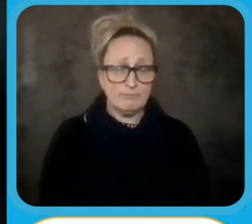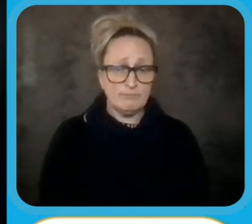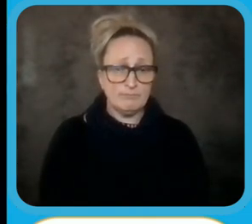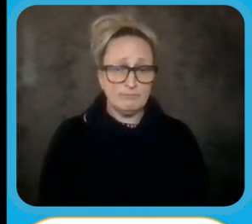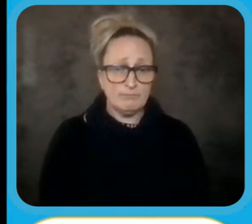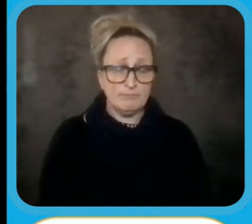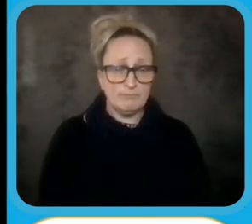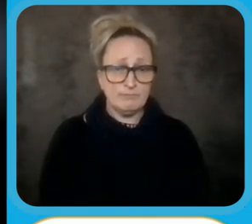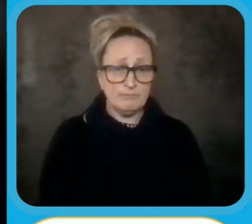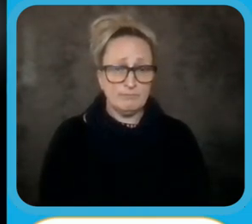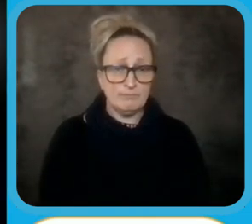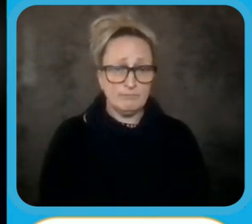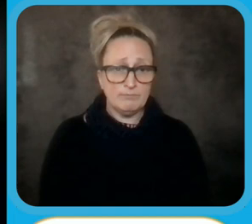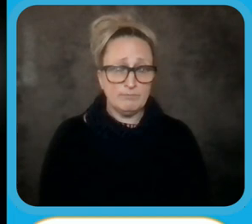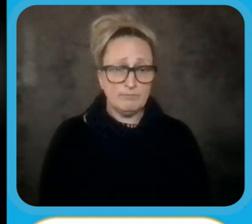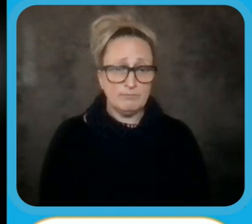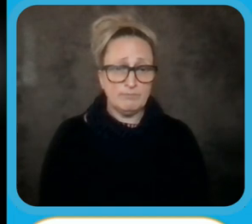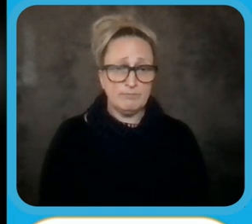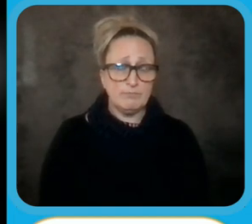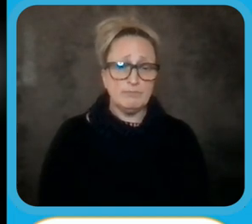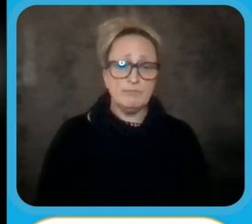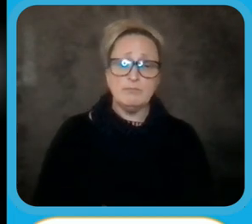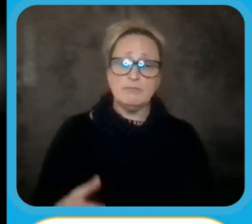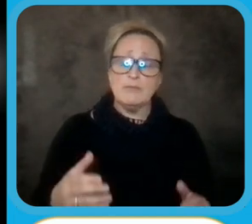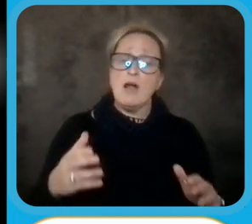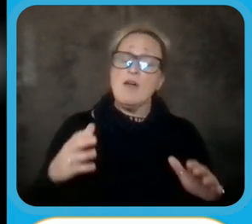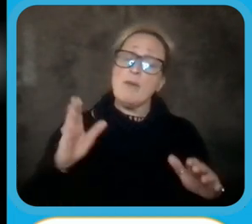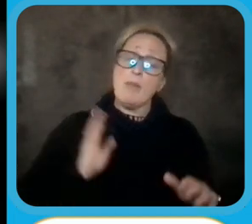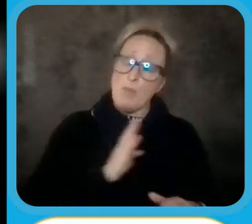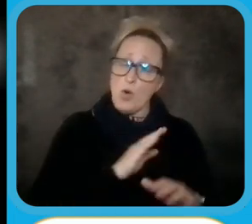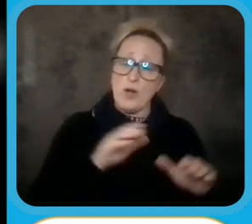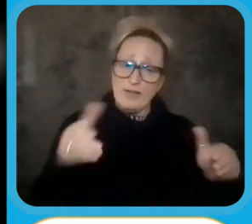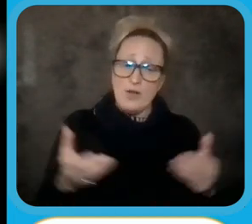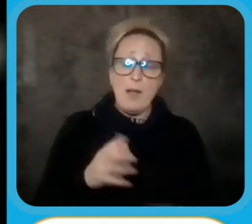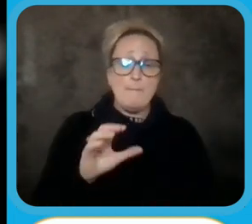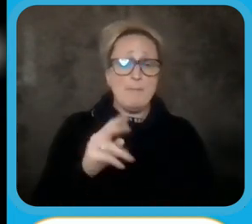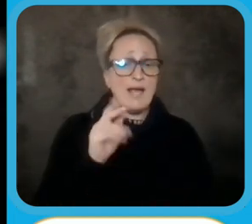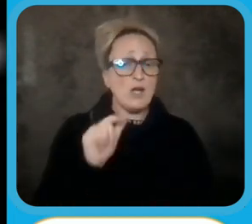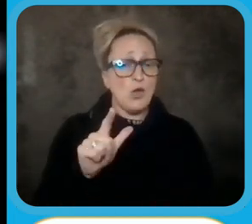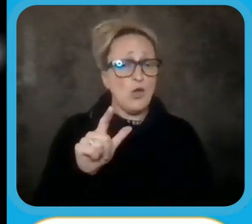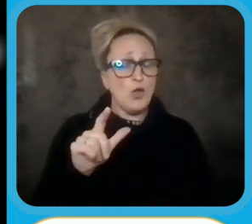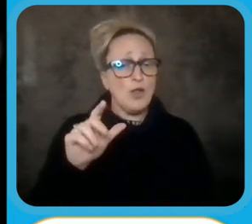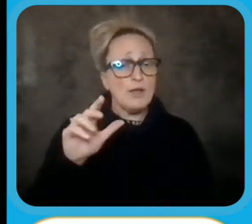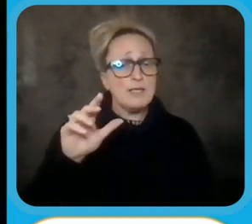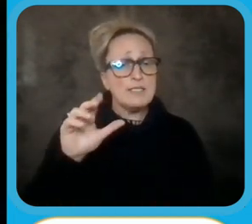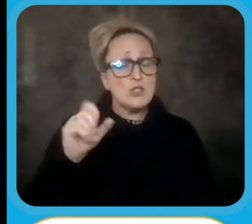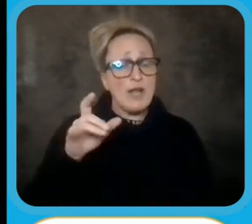Member of the California Board of Equalization, Michael Schaefer.